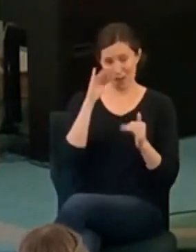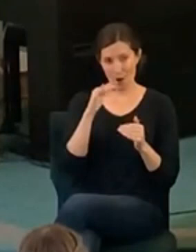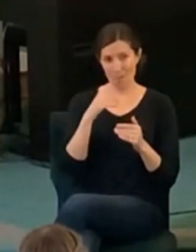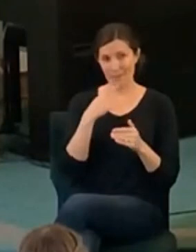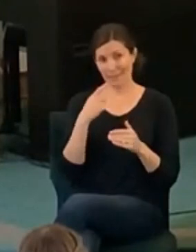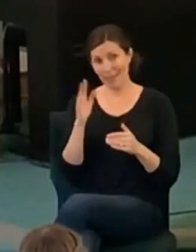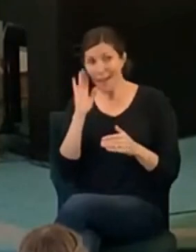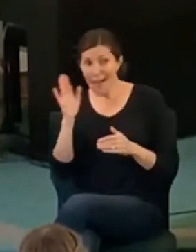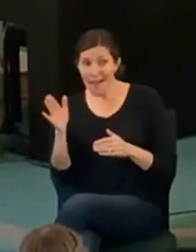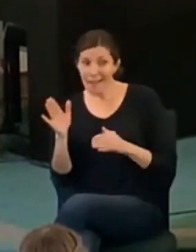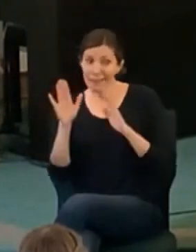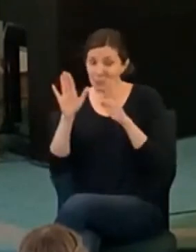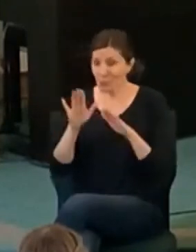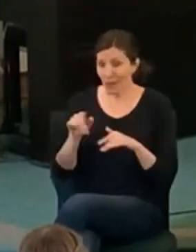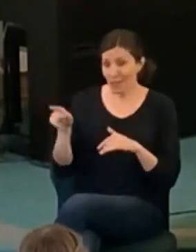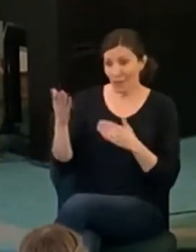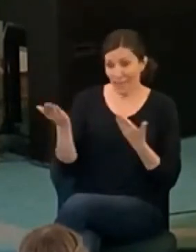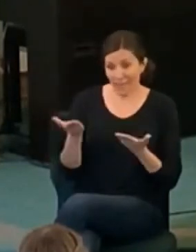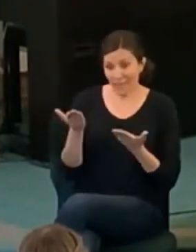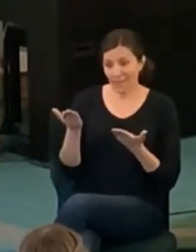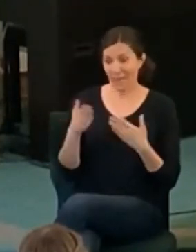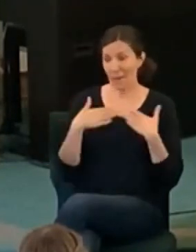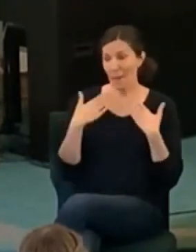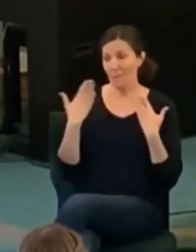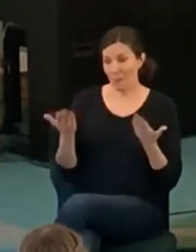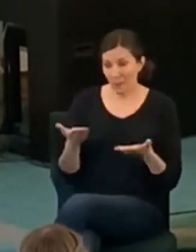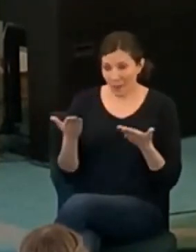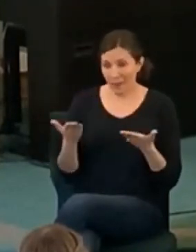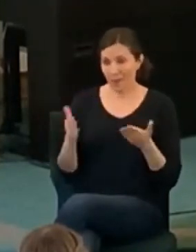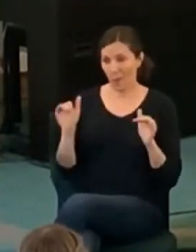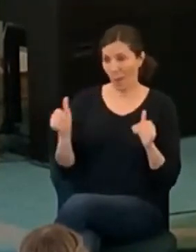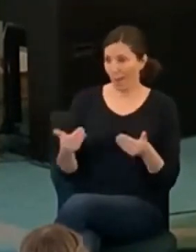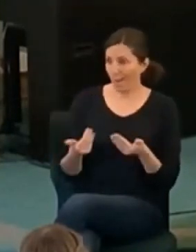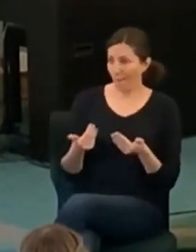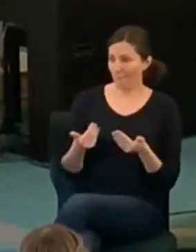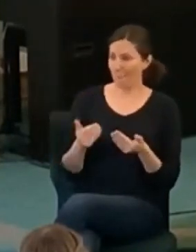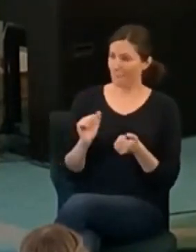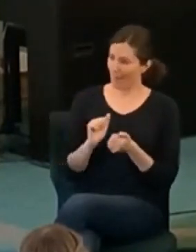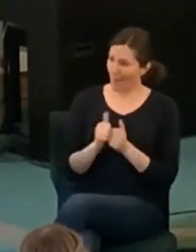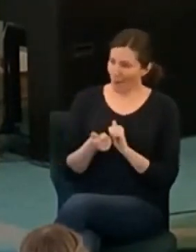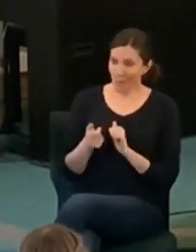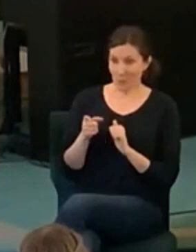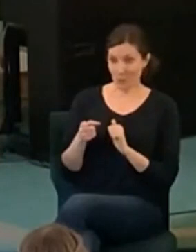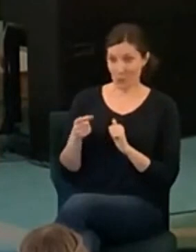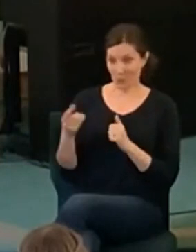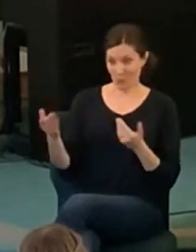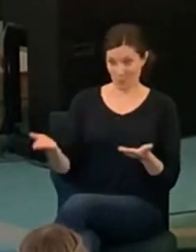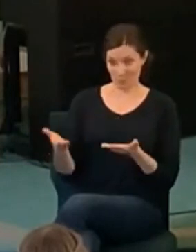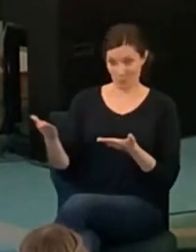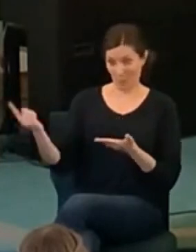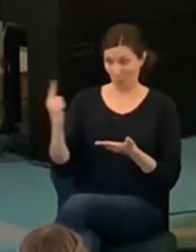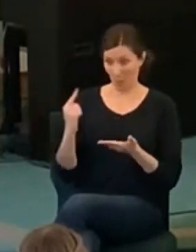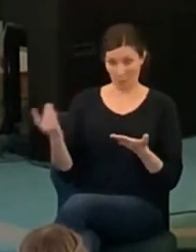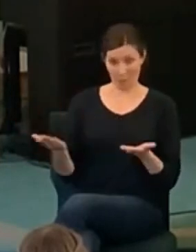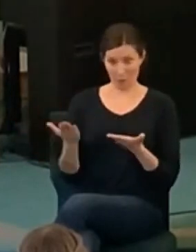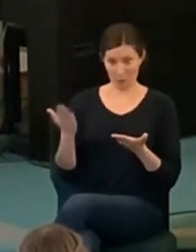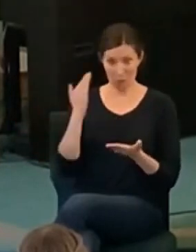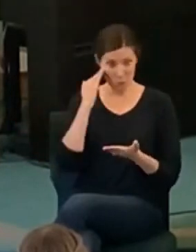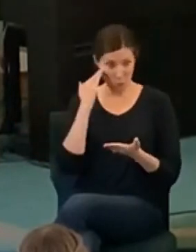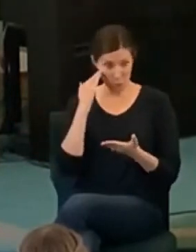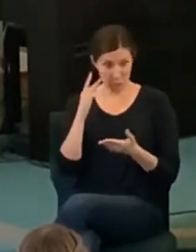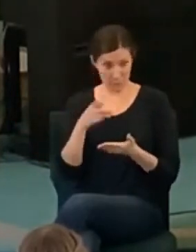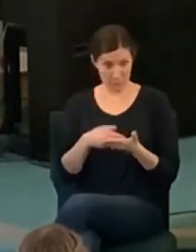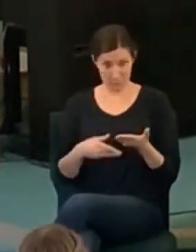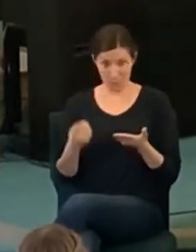to love his word and to grow in it. But I know he also wants us to love and welcome those new people that come to